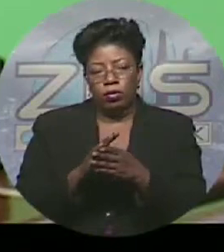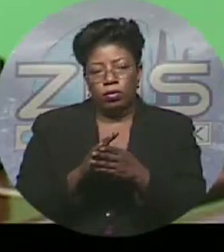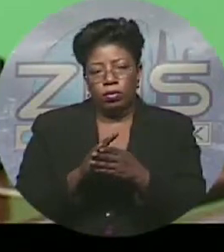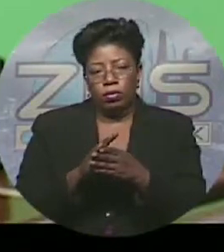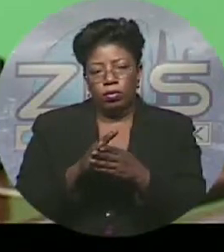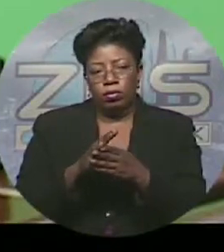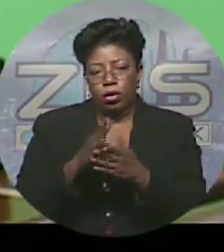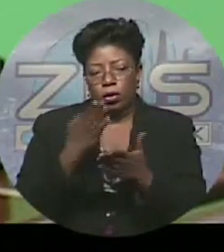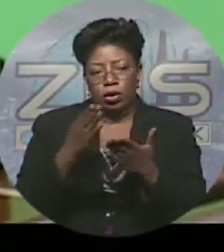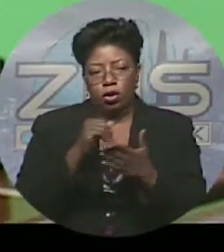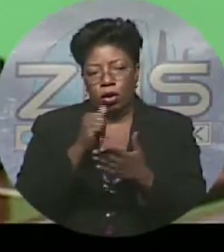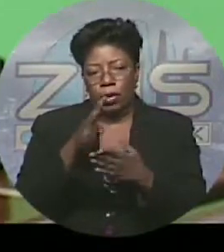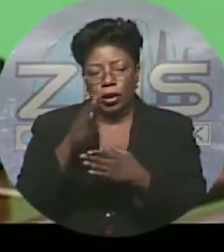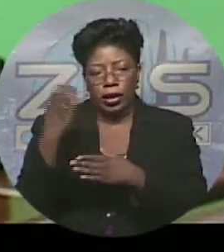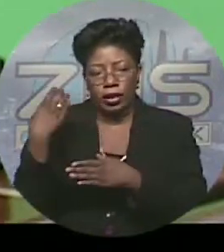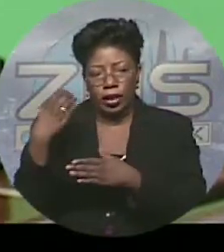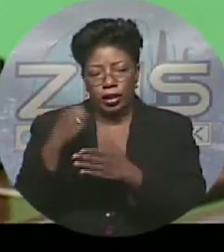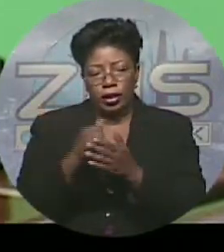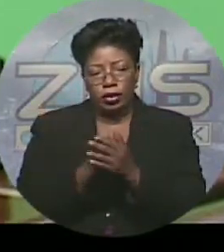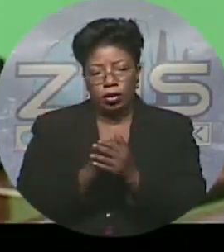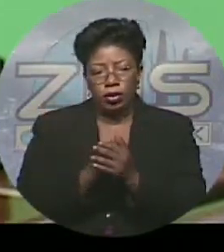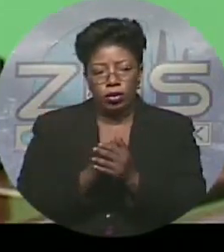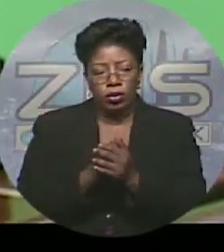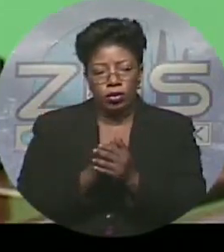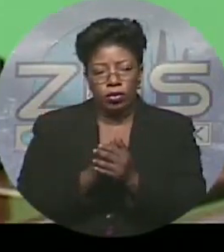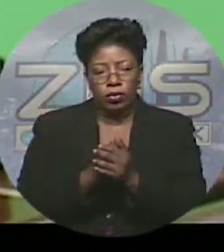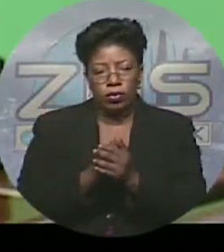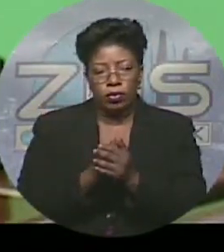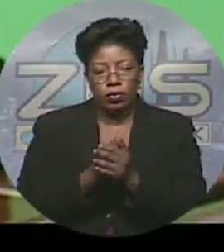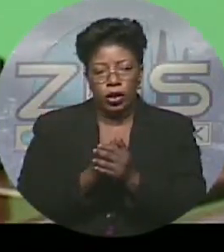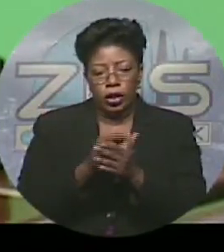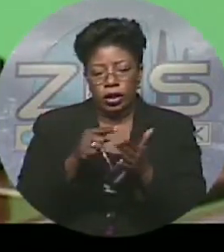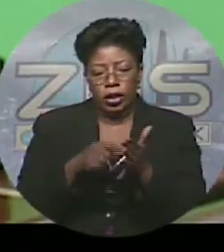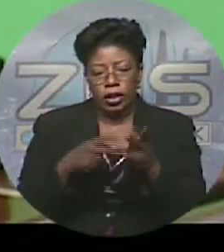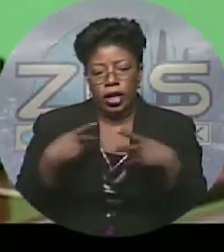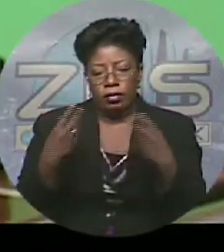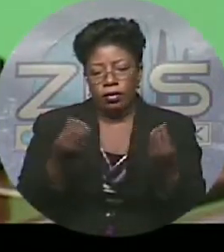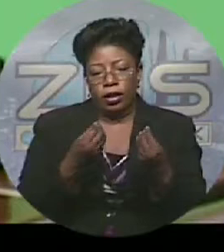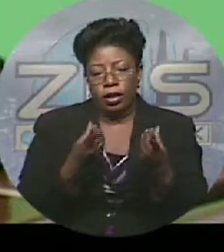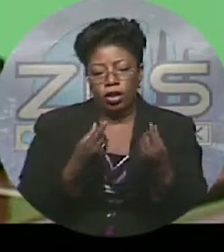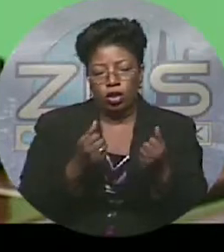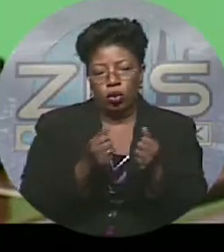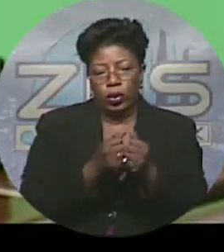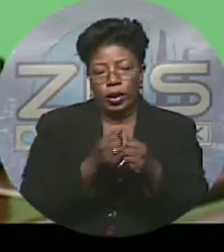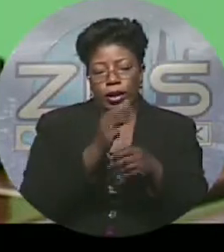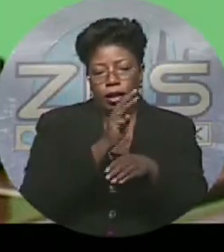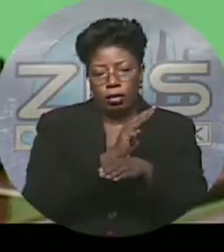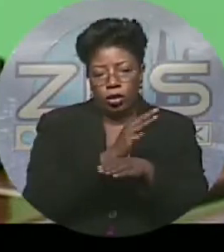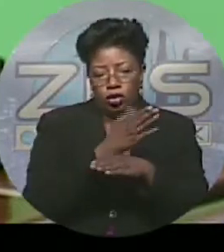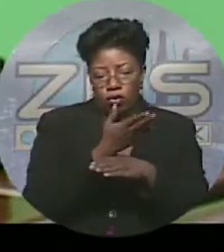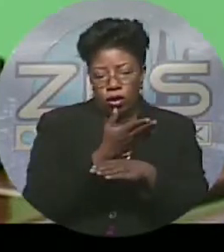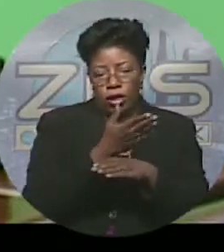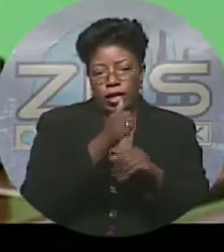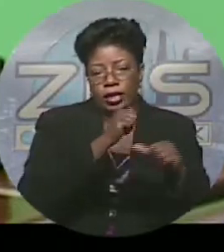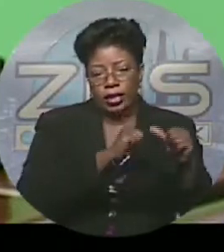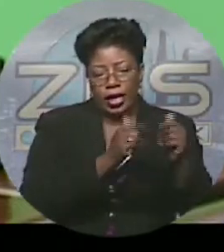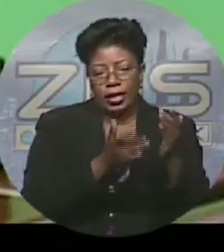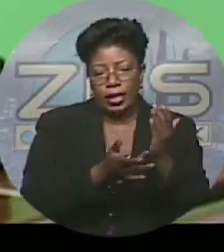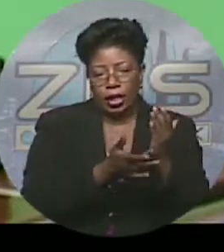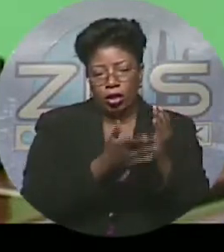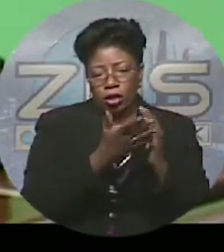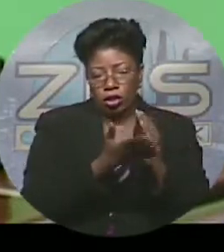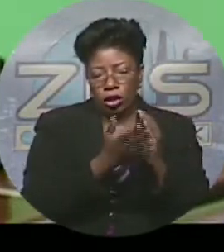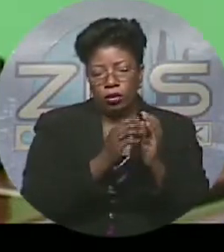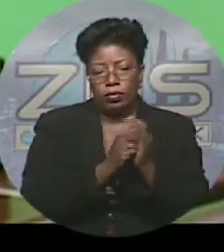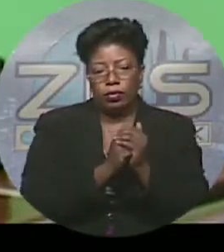Mr. Speaker, let the record reflect that this had nothing to do with the Ministry of Education, Science, and Technology, and